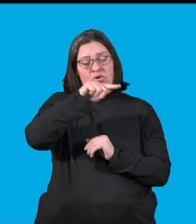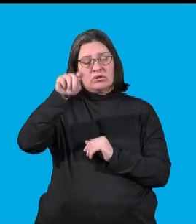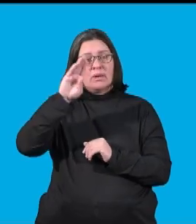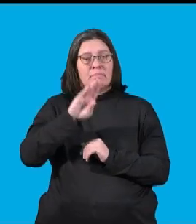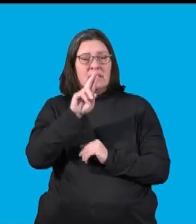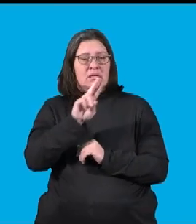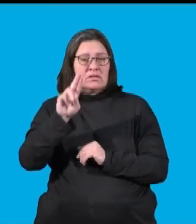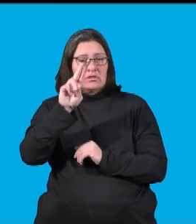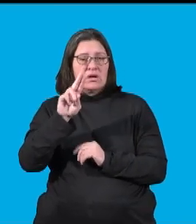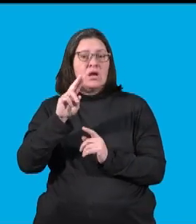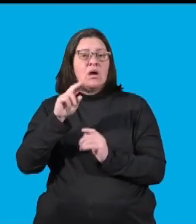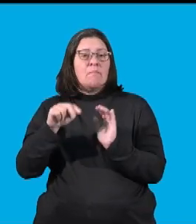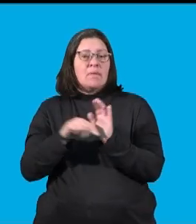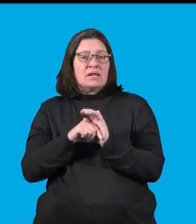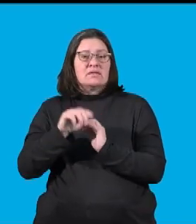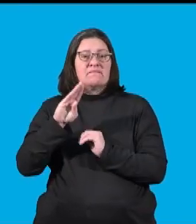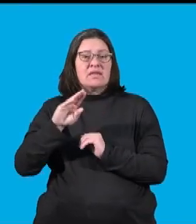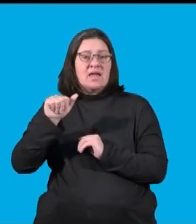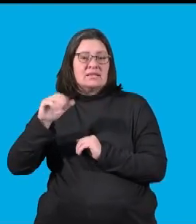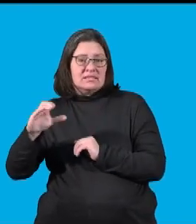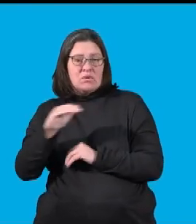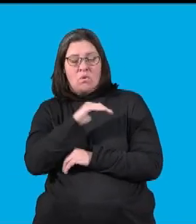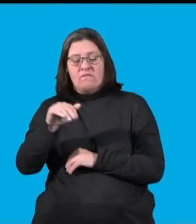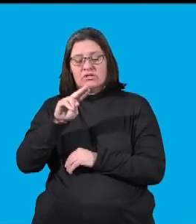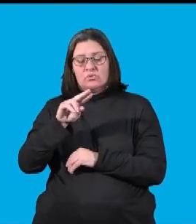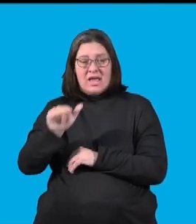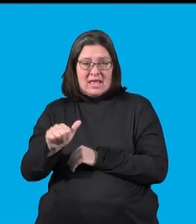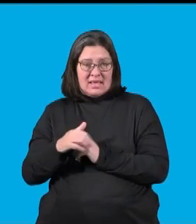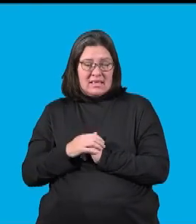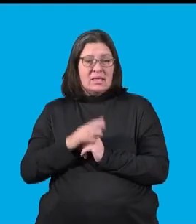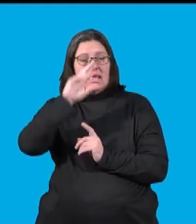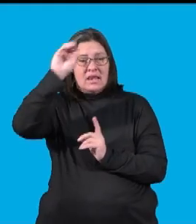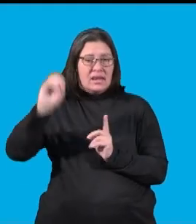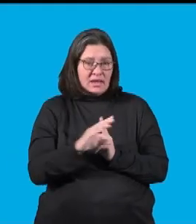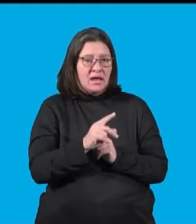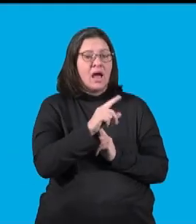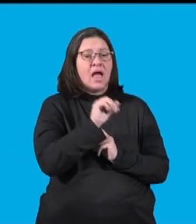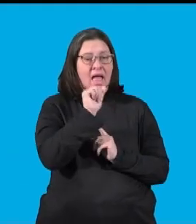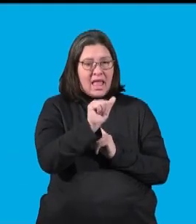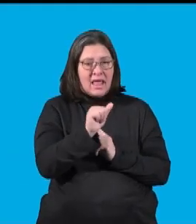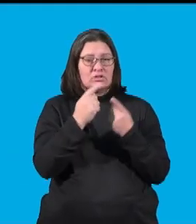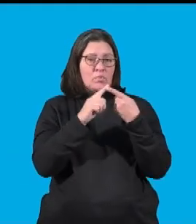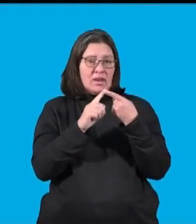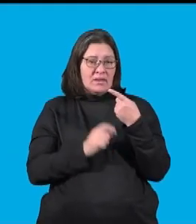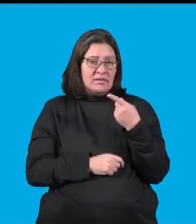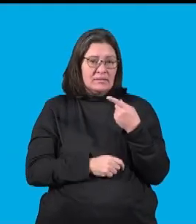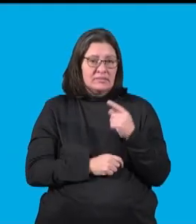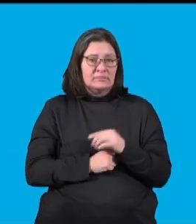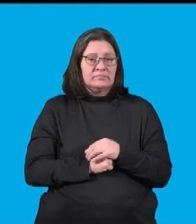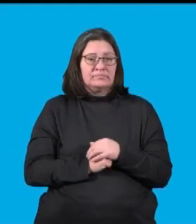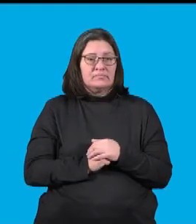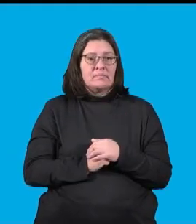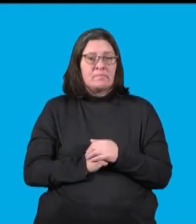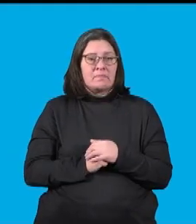squared minus 4ac all over 2a. We substitute our values for a as 1,